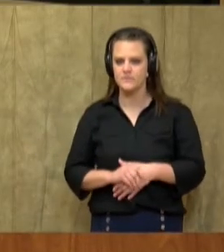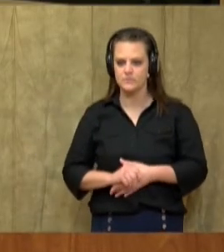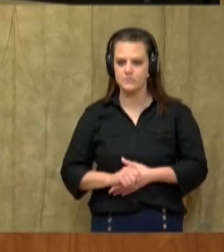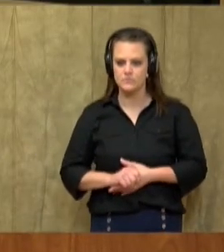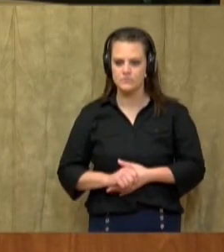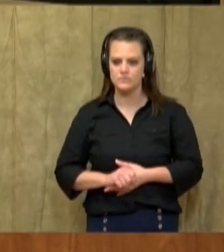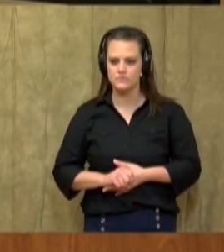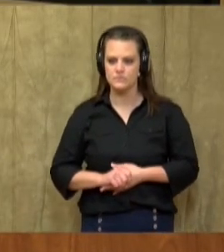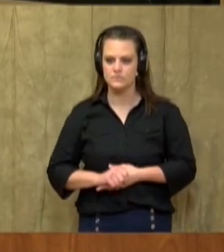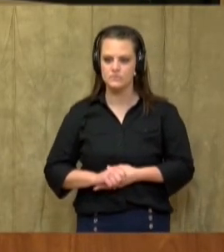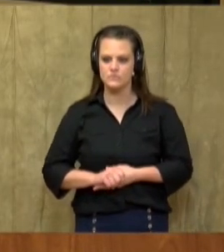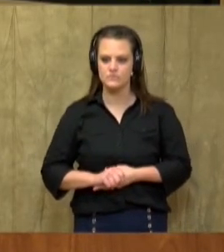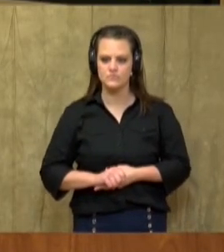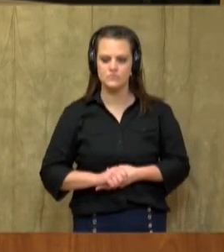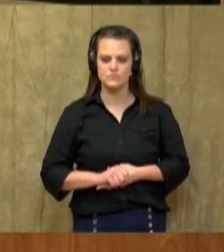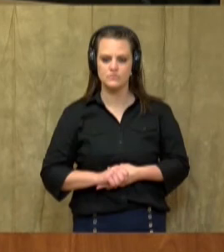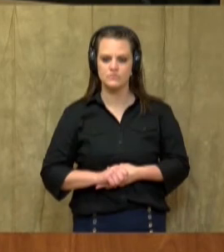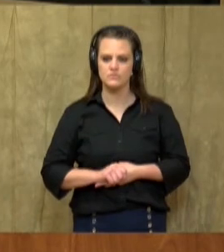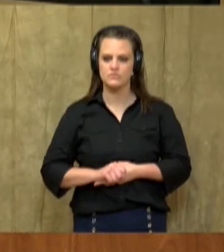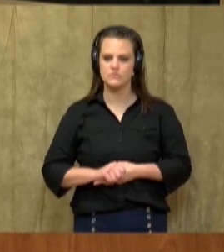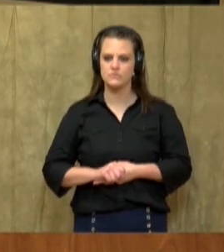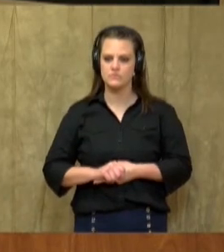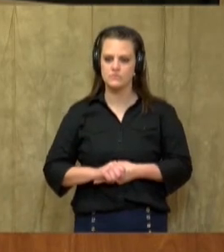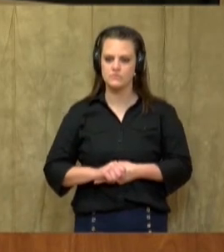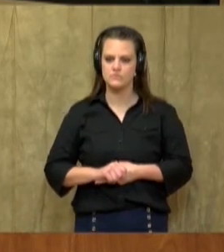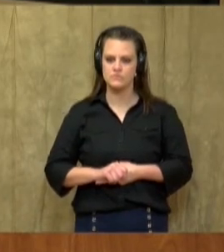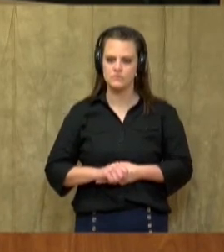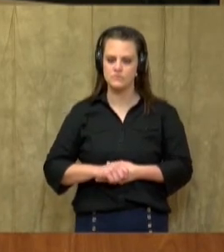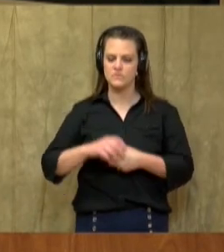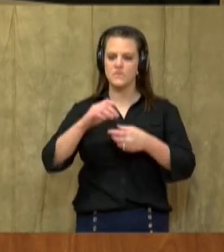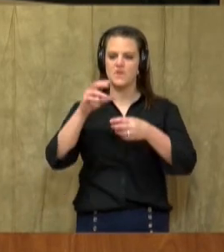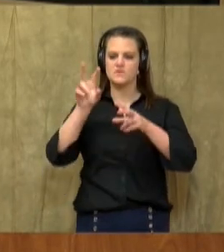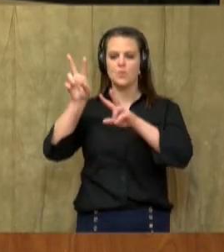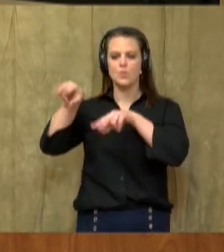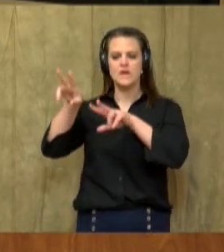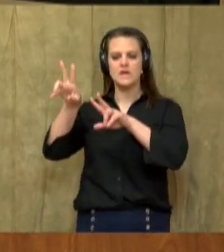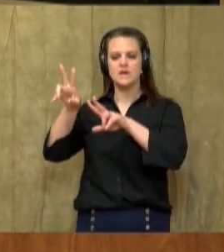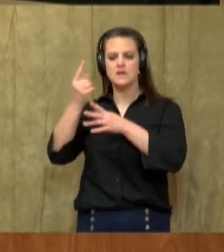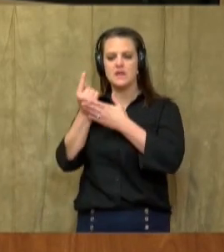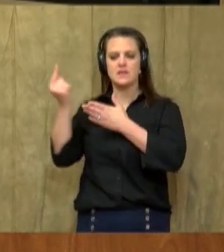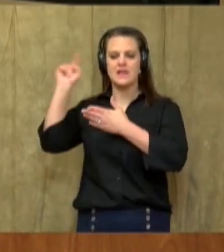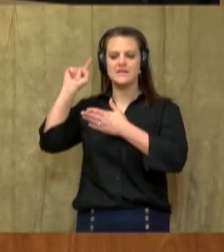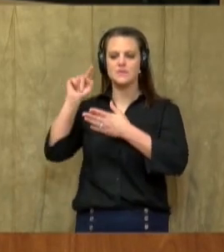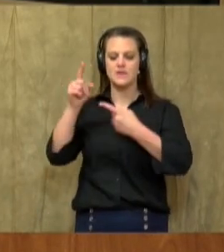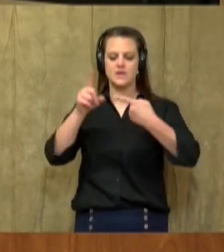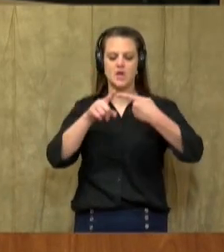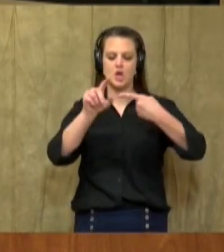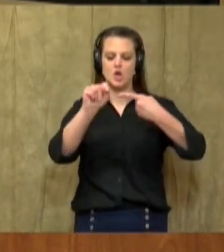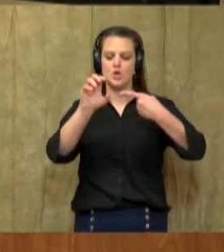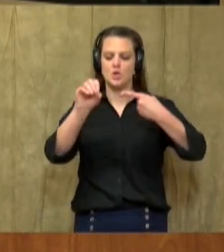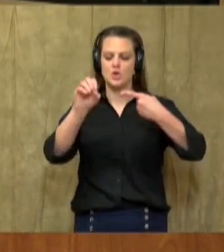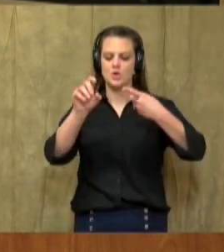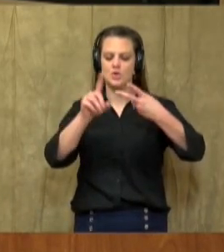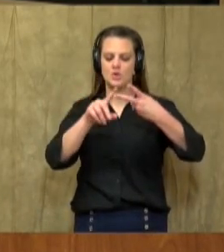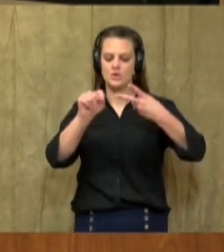All right, I want to go back. I want to read this. I want you to think back to last week. We talked about 2, 2, and 2.